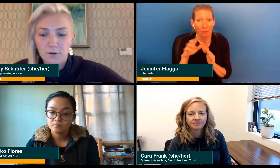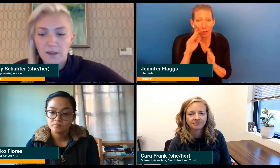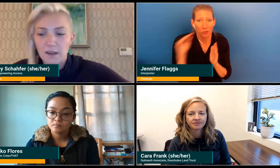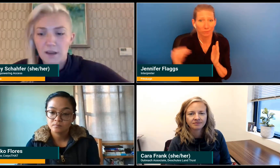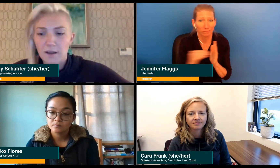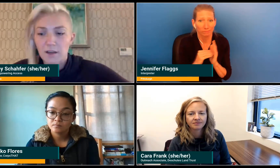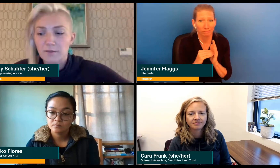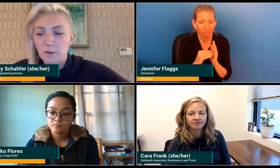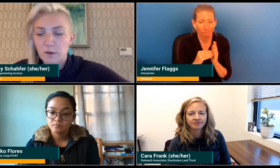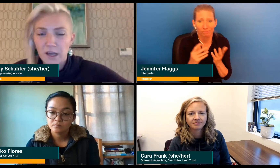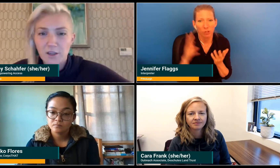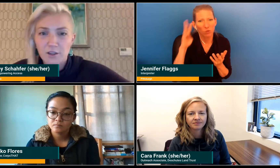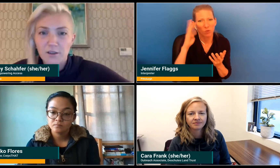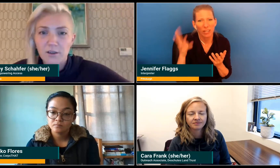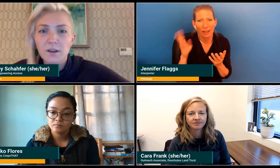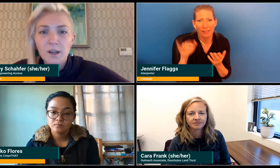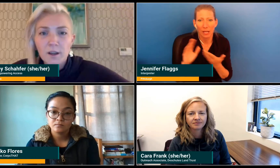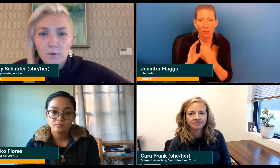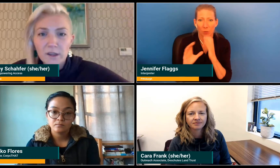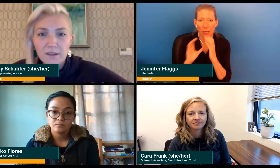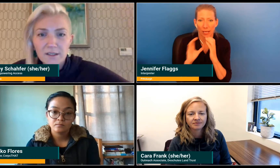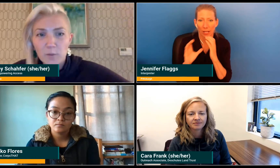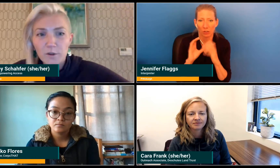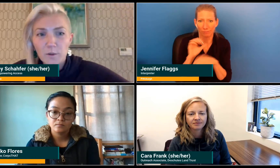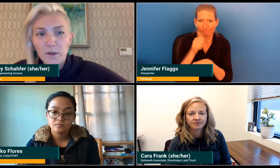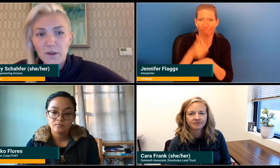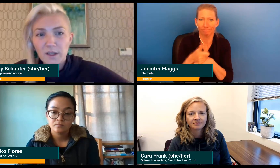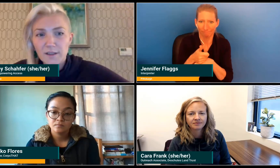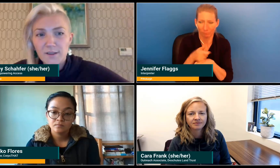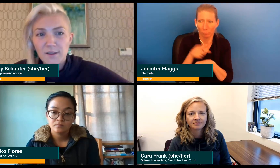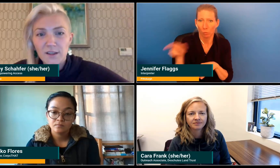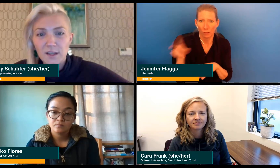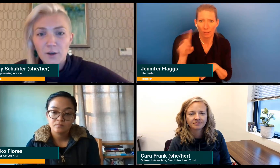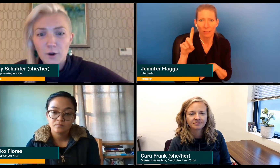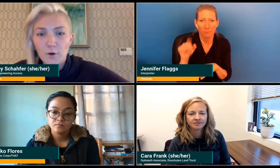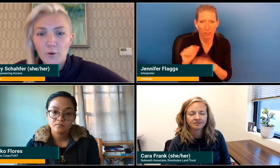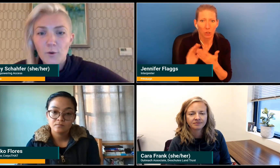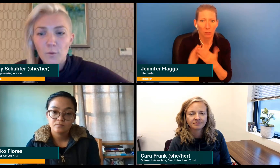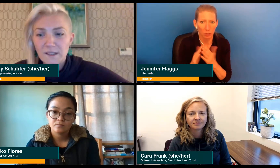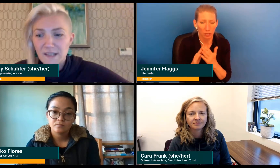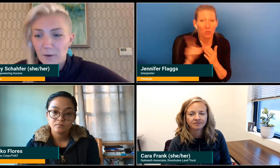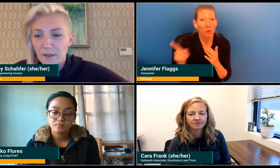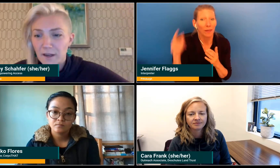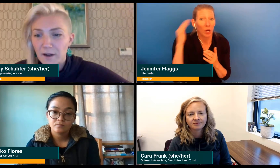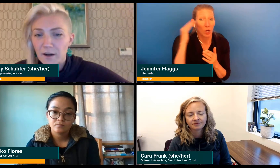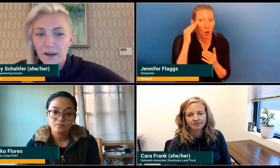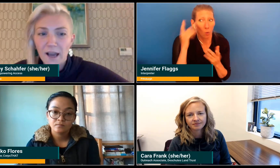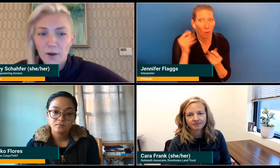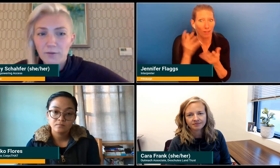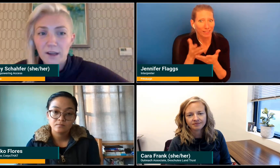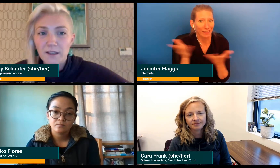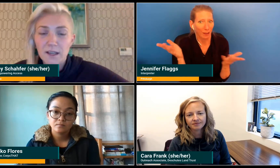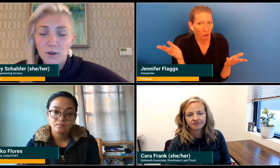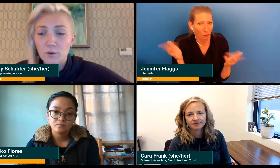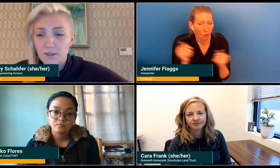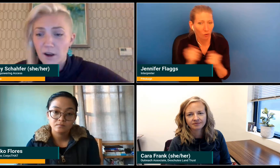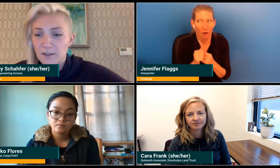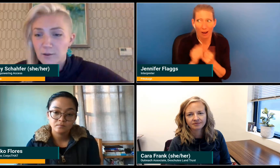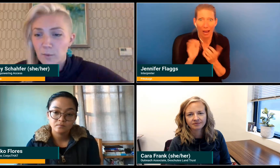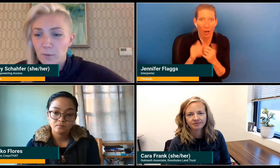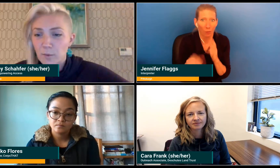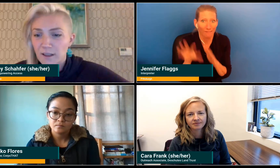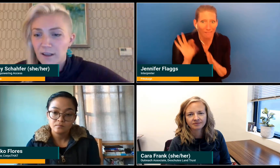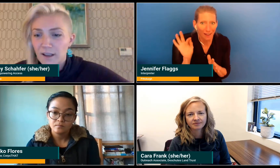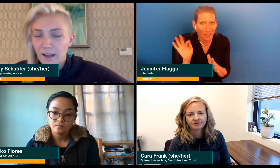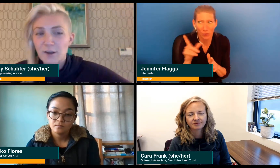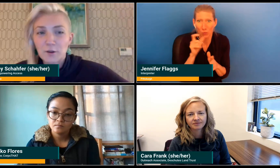just create that kind of communication with the disabled community so that they know what's out there and how to find it and who to talk